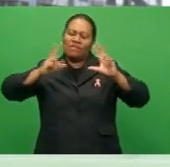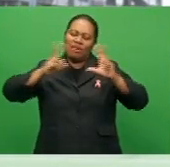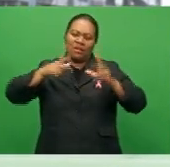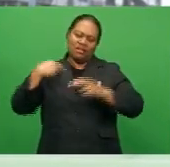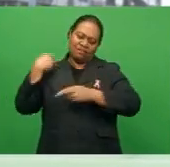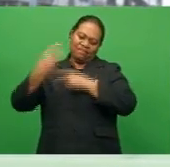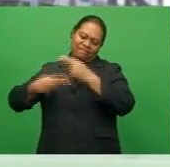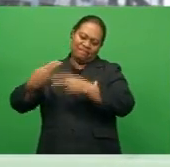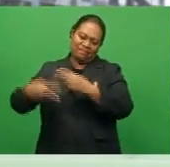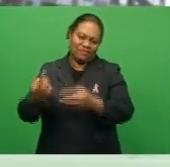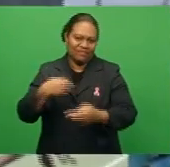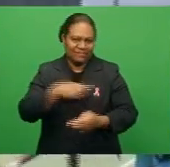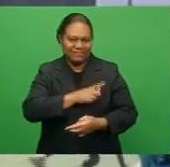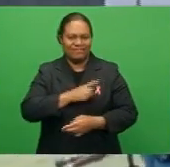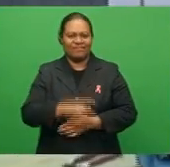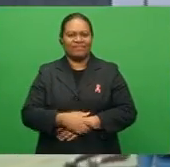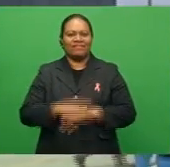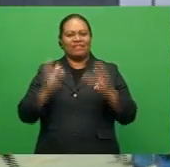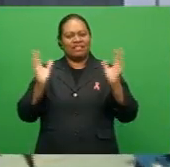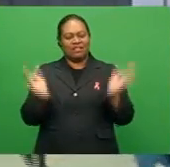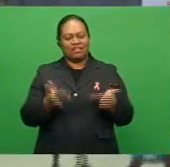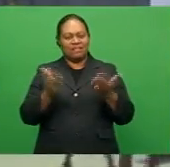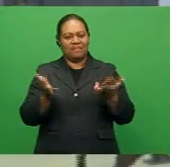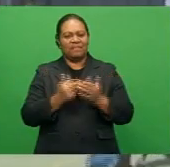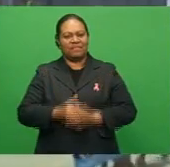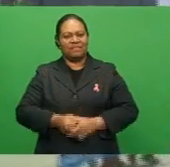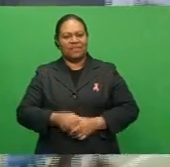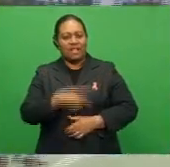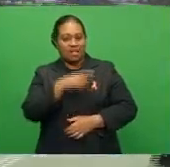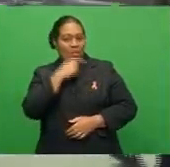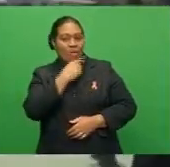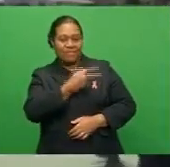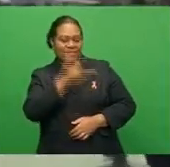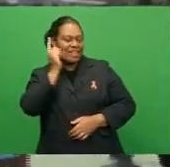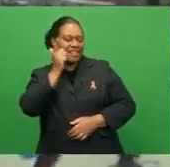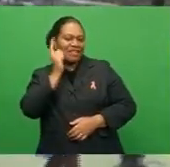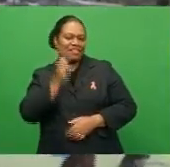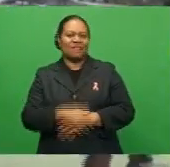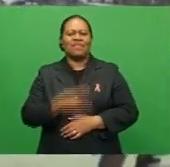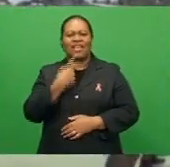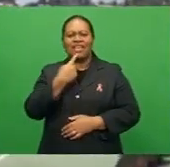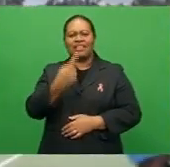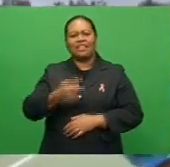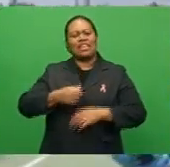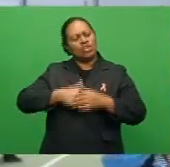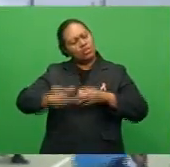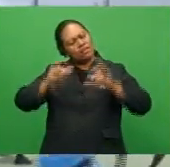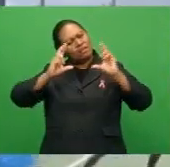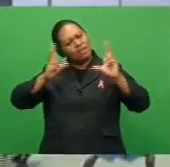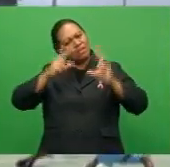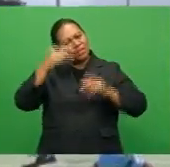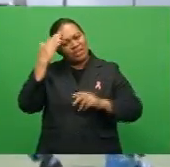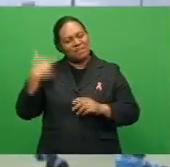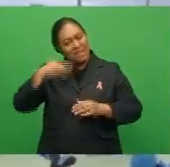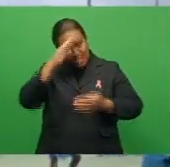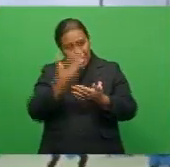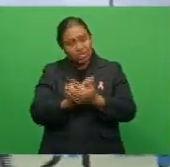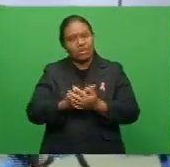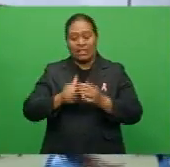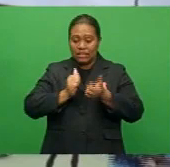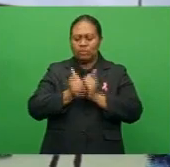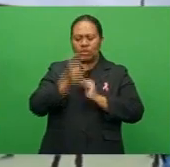and we are vying for the IDC trophy, women's trophy this year. We love playing for Rewa,